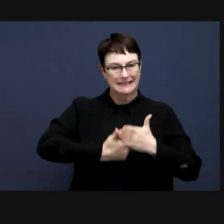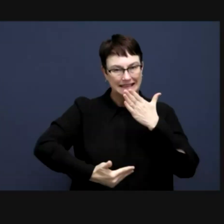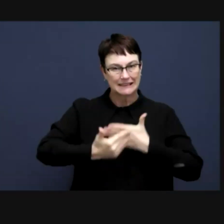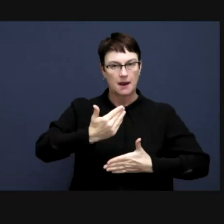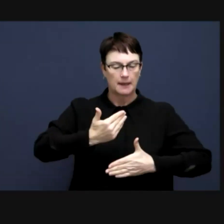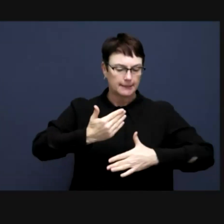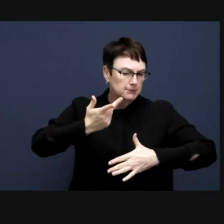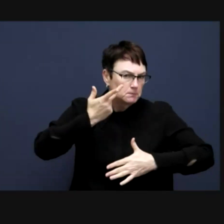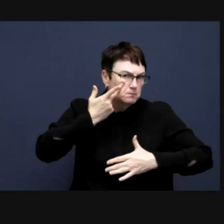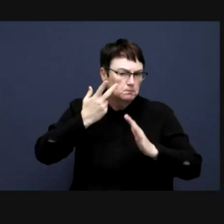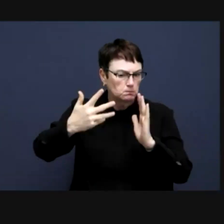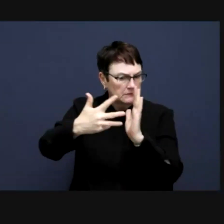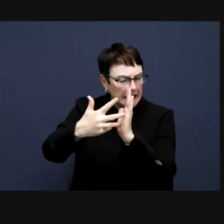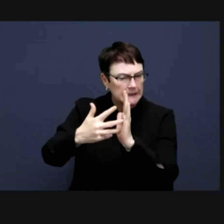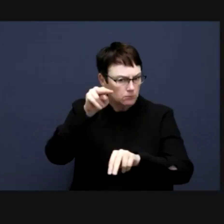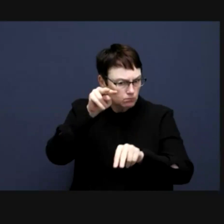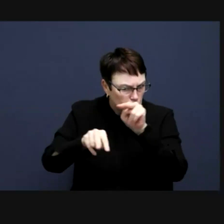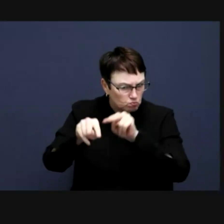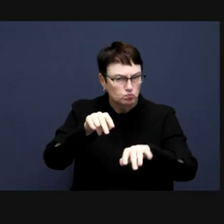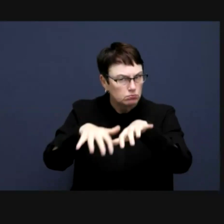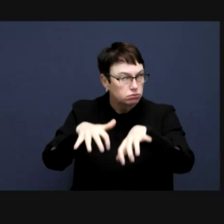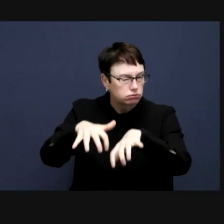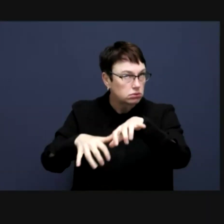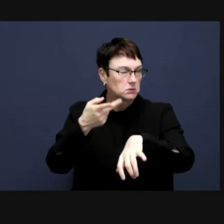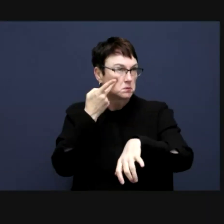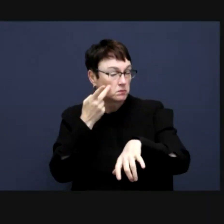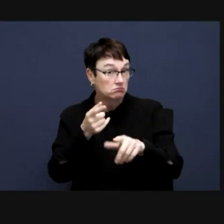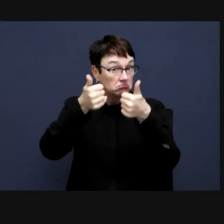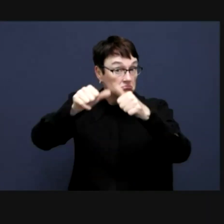representative organizations. Concerning